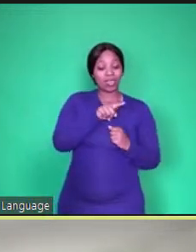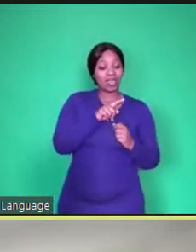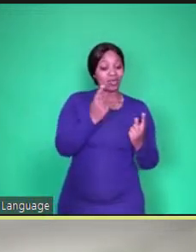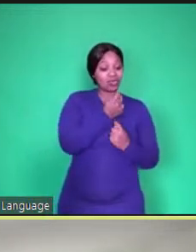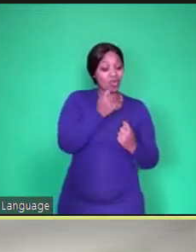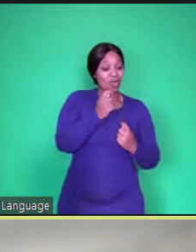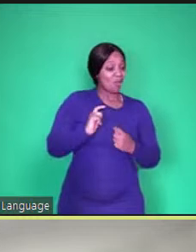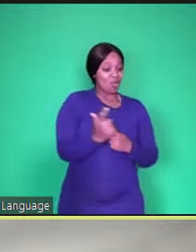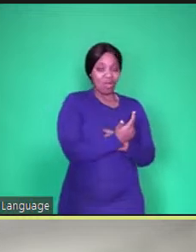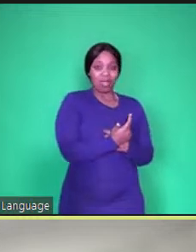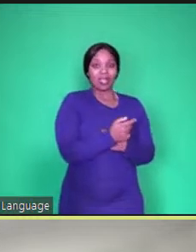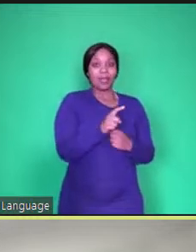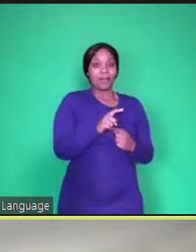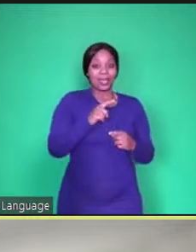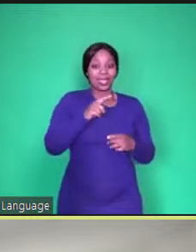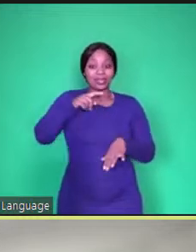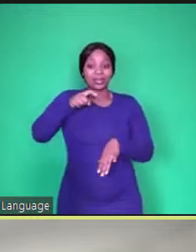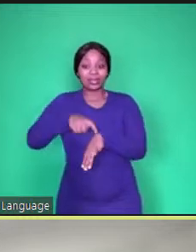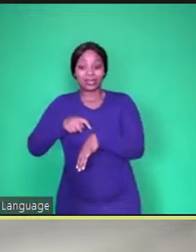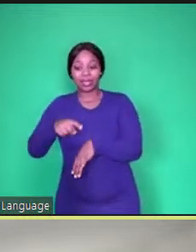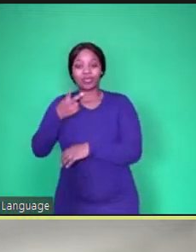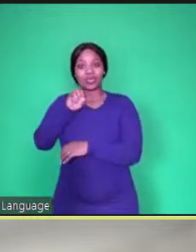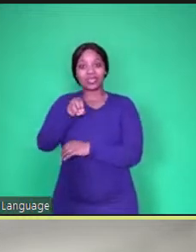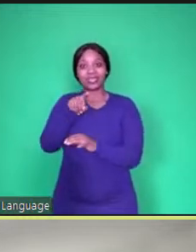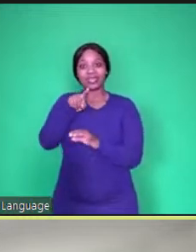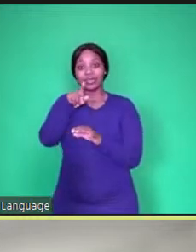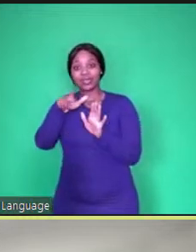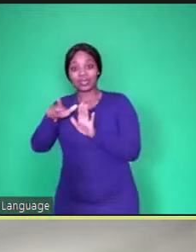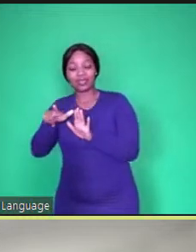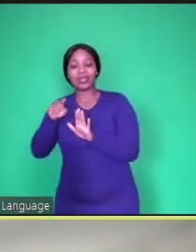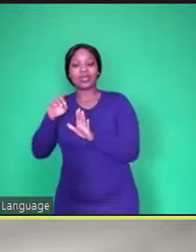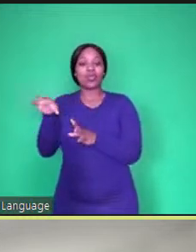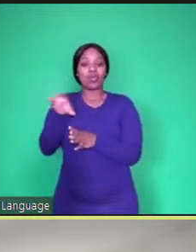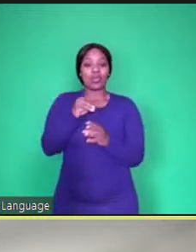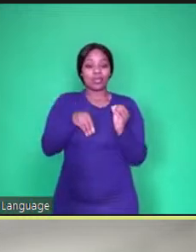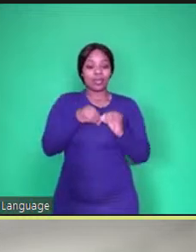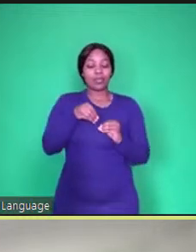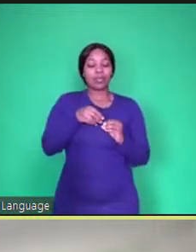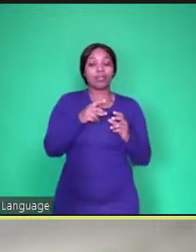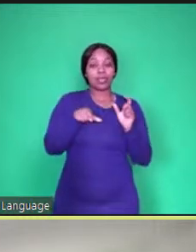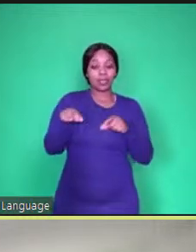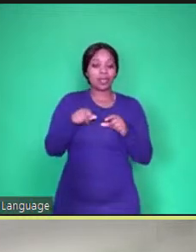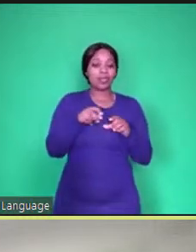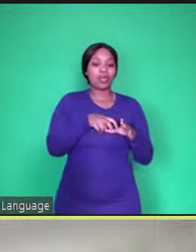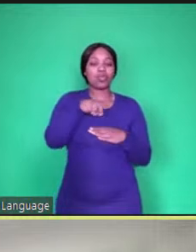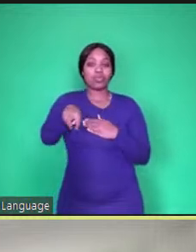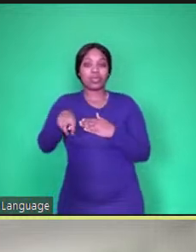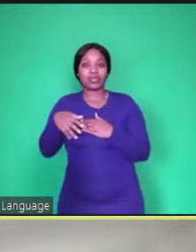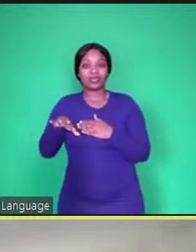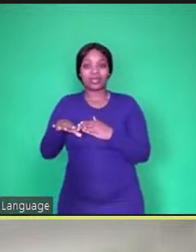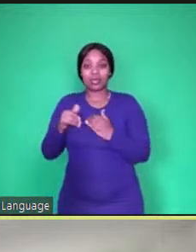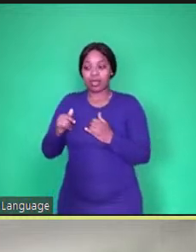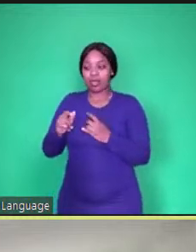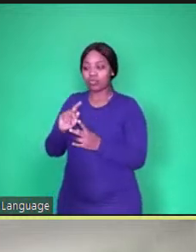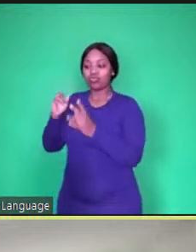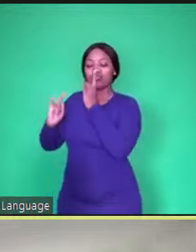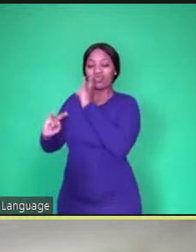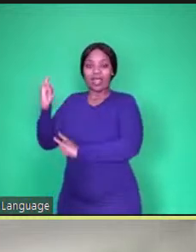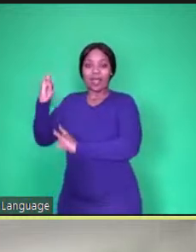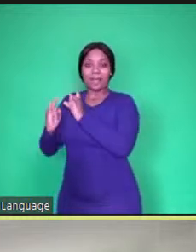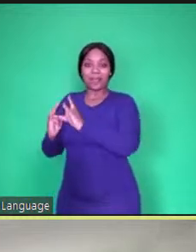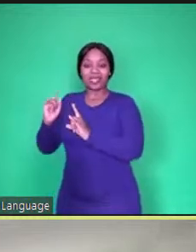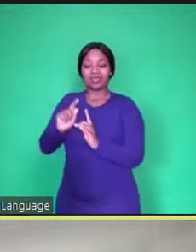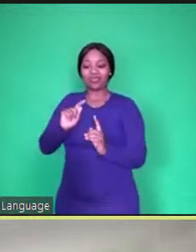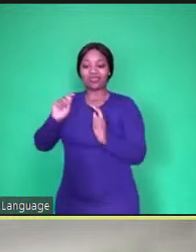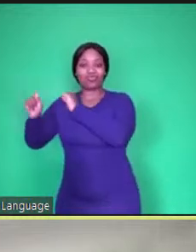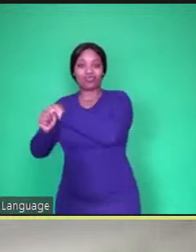the time we reached 2017, everyone in the migration cohort would have been urban. Okay, so you would see this effect of moving from